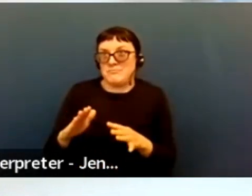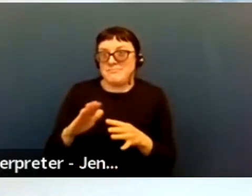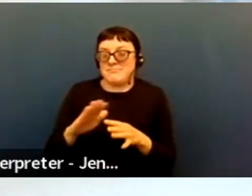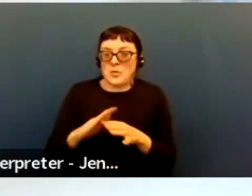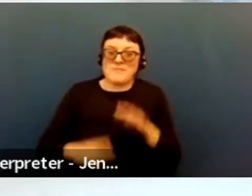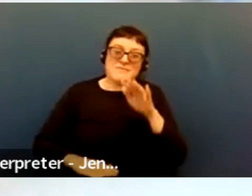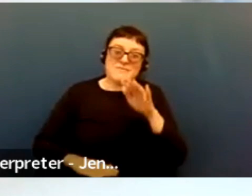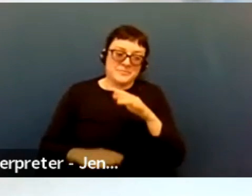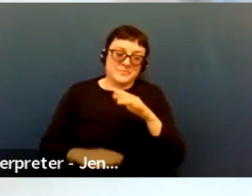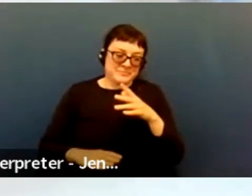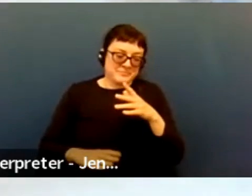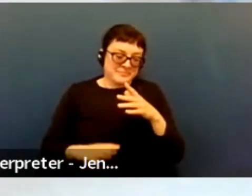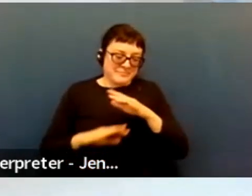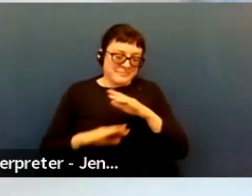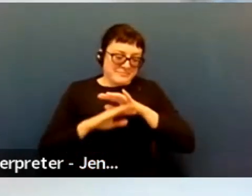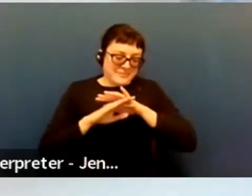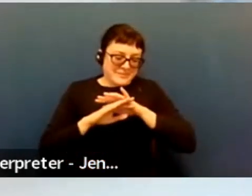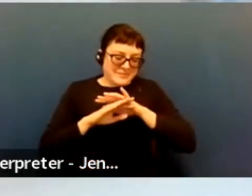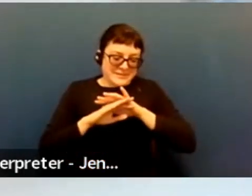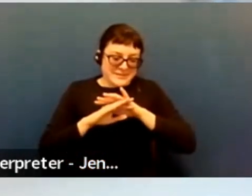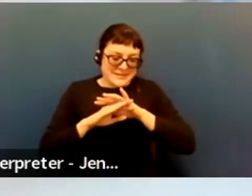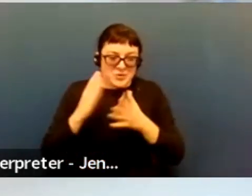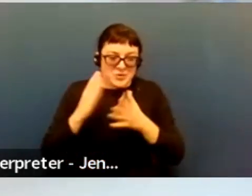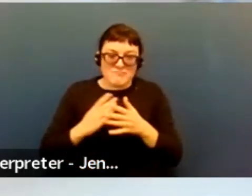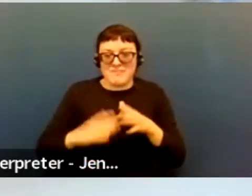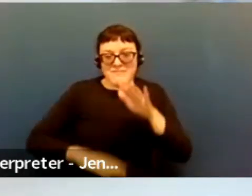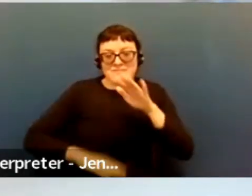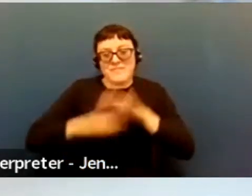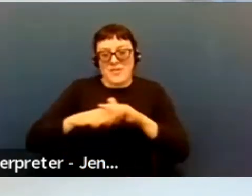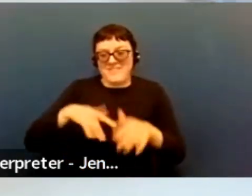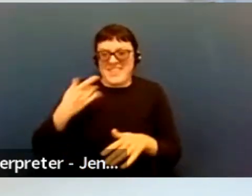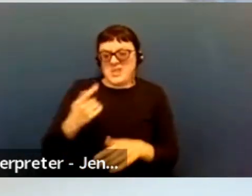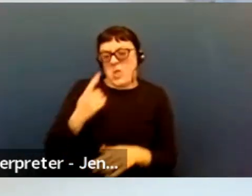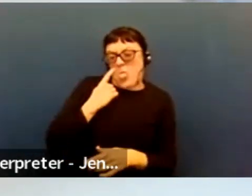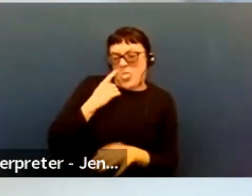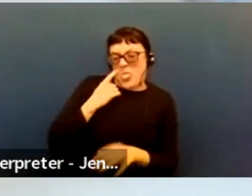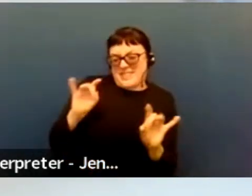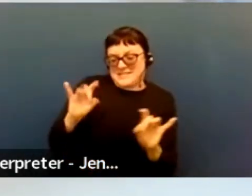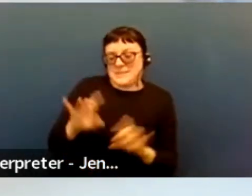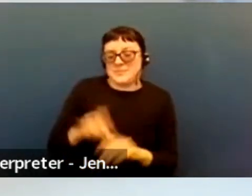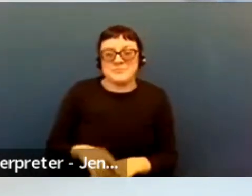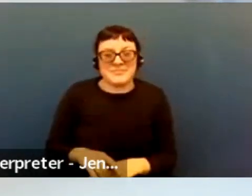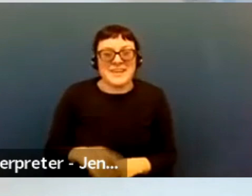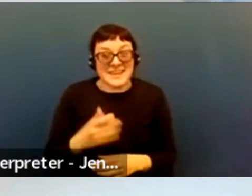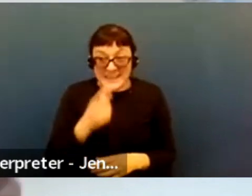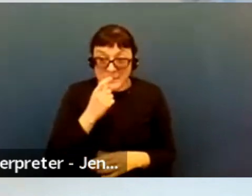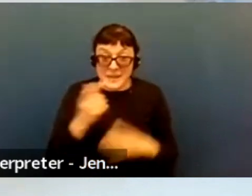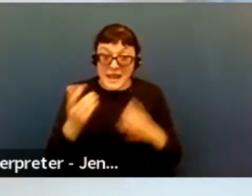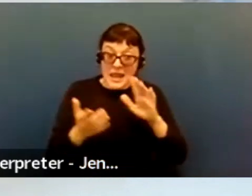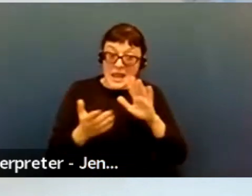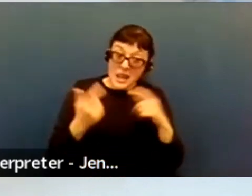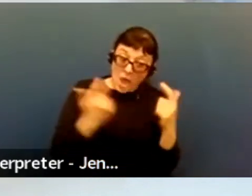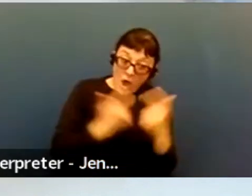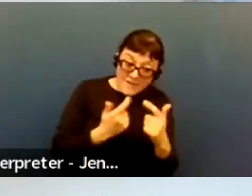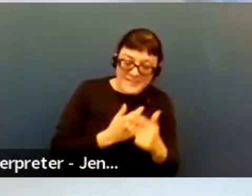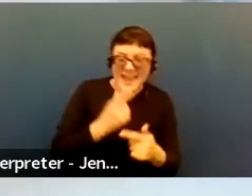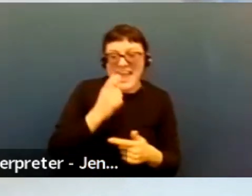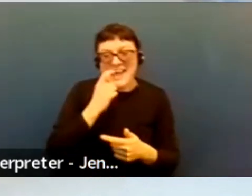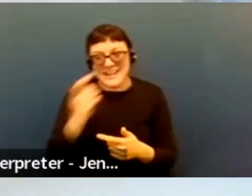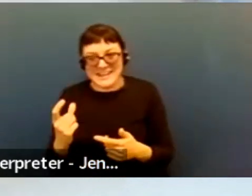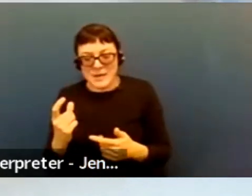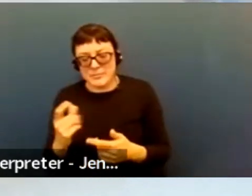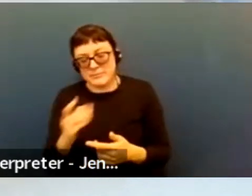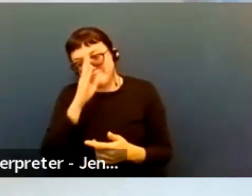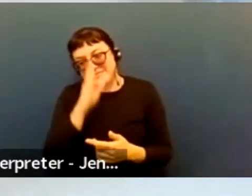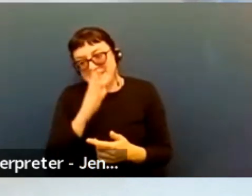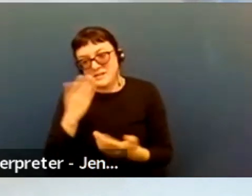So, I mean, but they can be played equally for laughs and for pathos. It's so rich. And again,